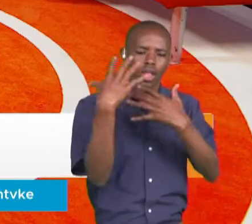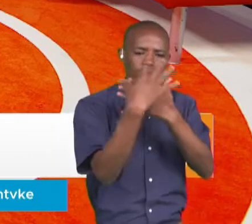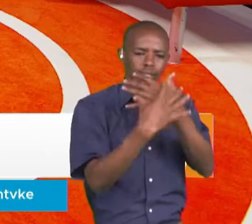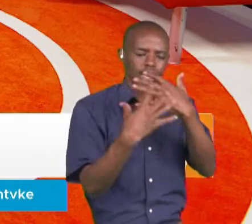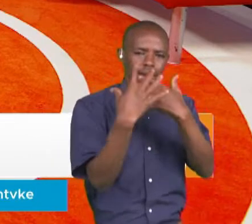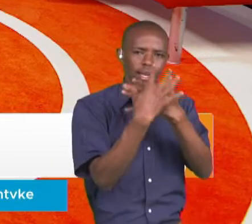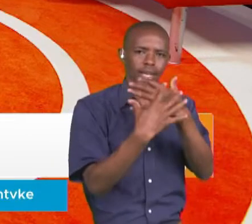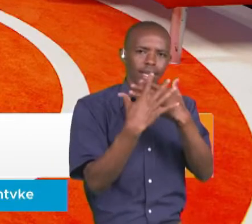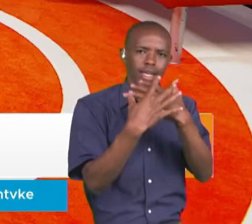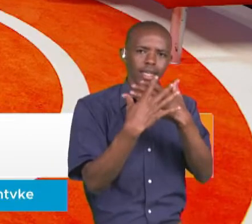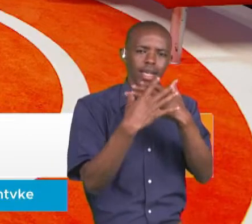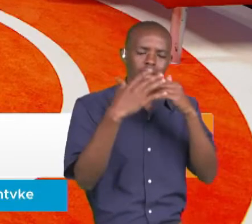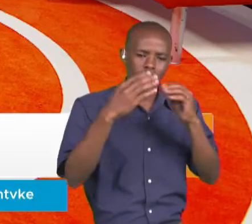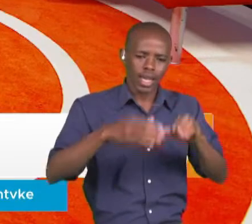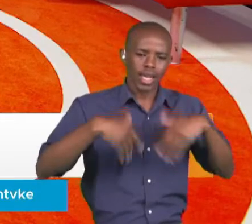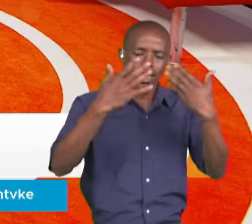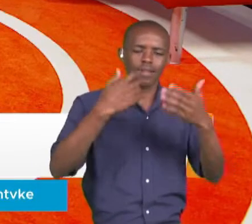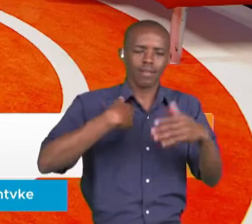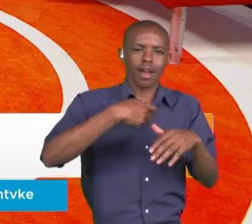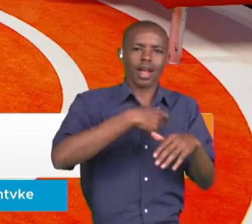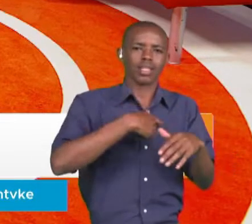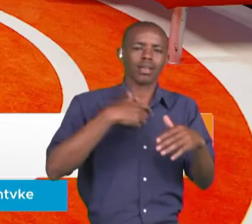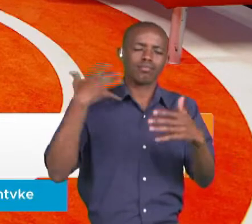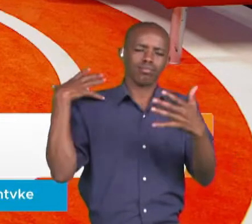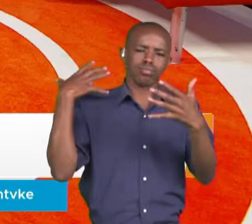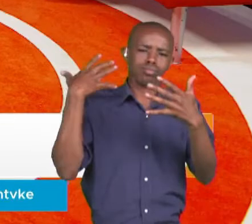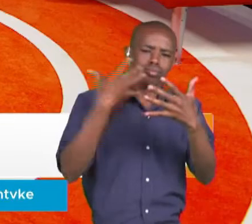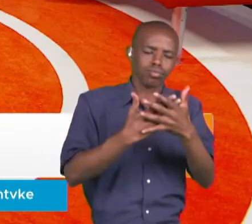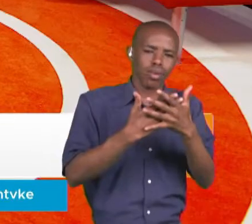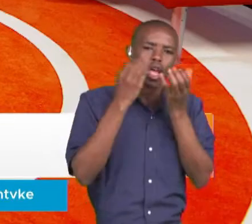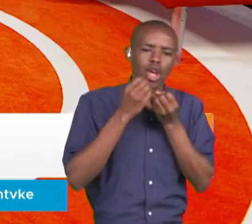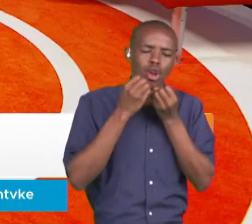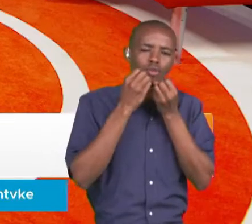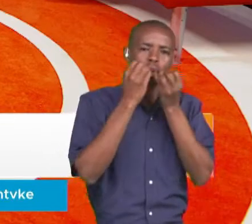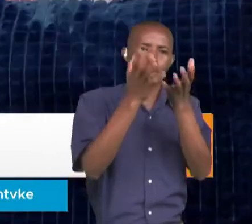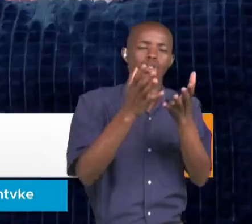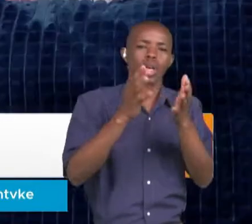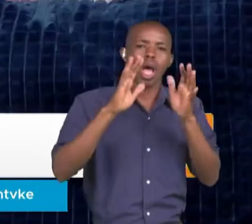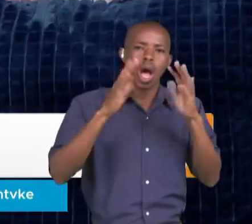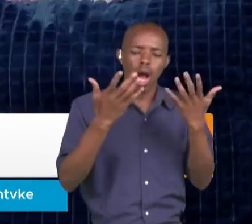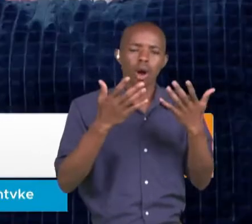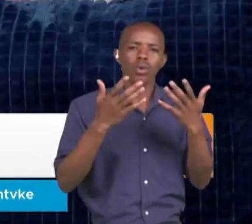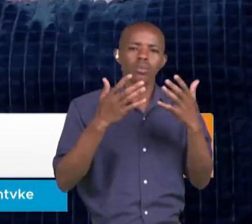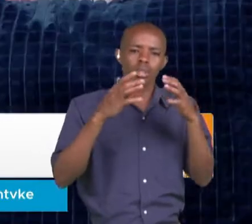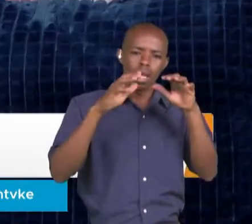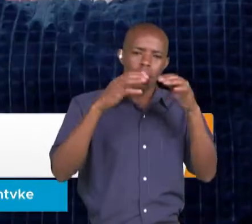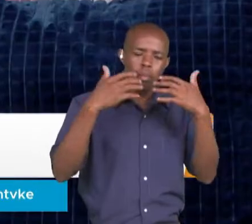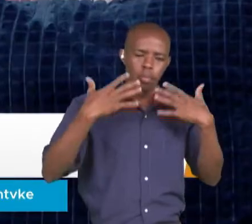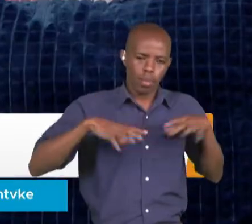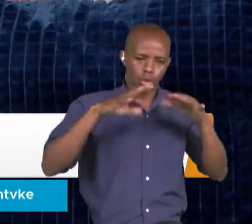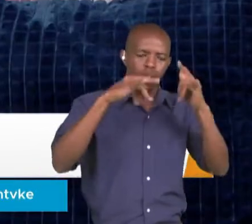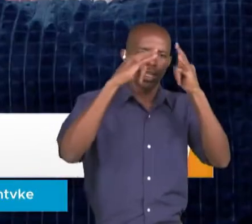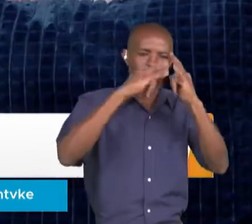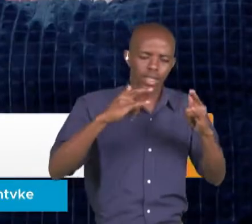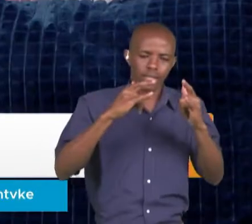Vegas mm-hmm. can actually give us up-to-date mm-hmm. information mm-hmm. of how many insurgents are in that camp, size of the